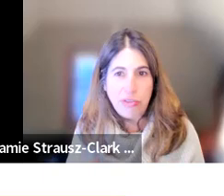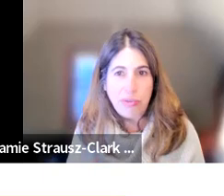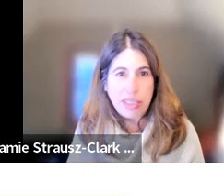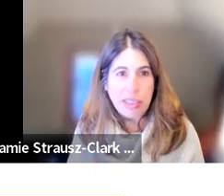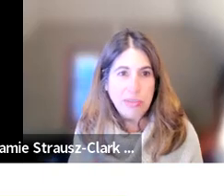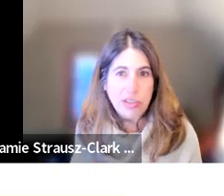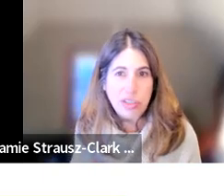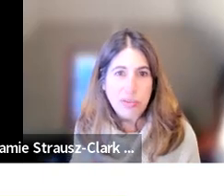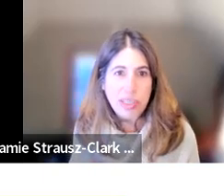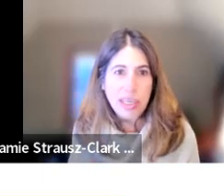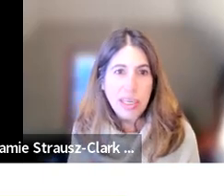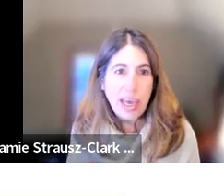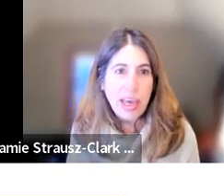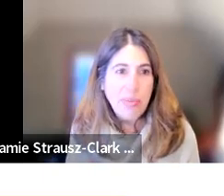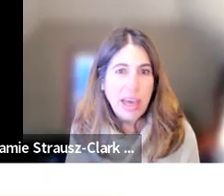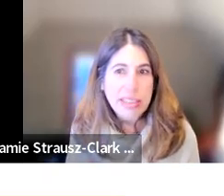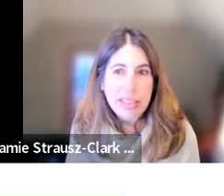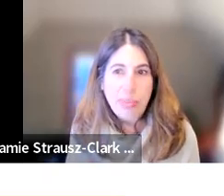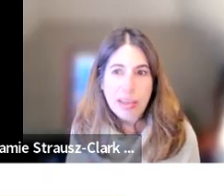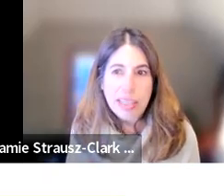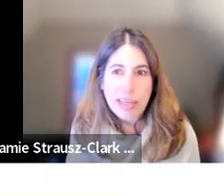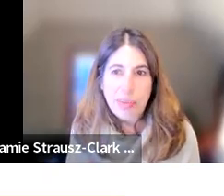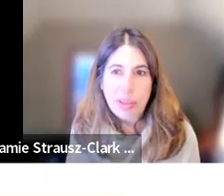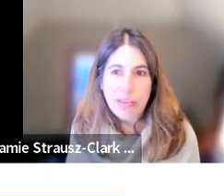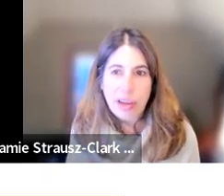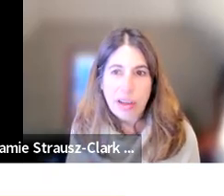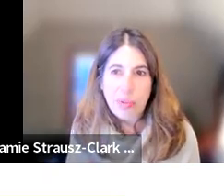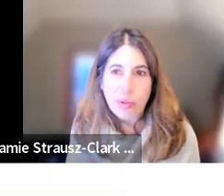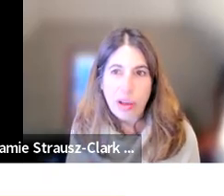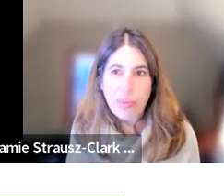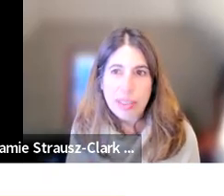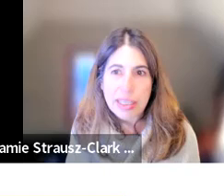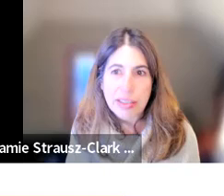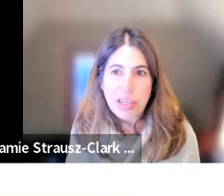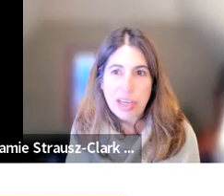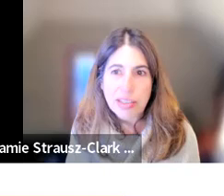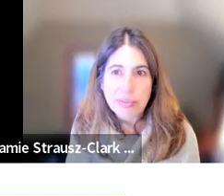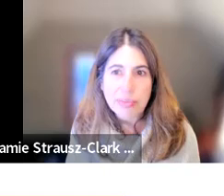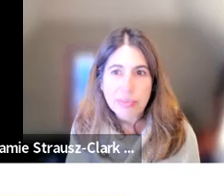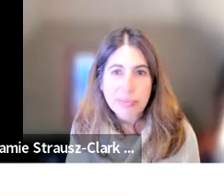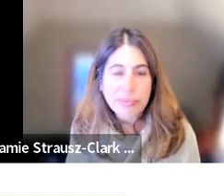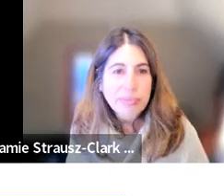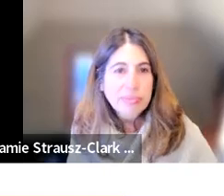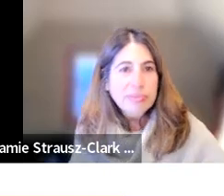thank you for raising those issues. I see Puck's hand up, and then I've got a couple more comments in the chat.